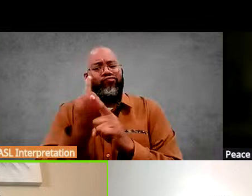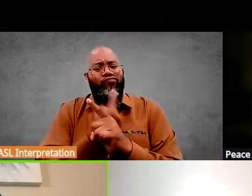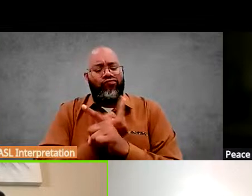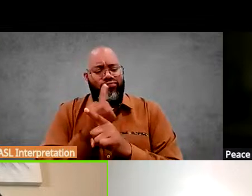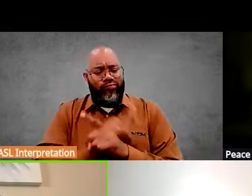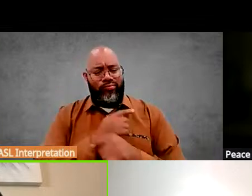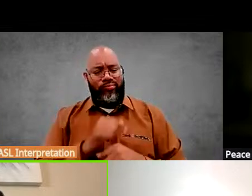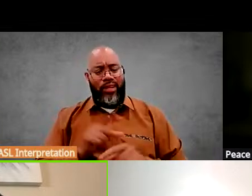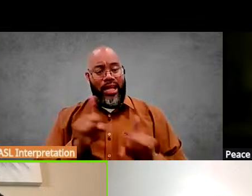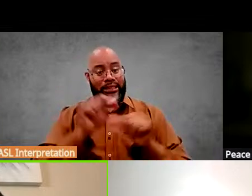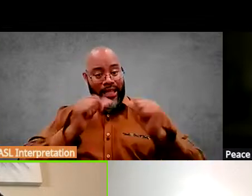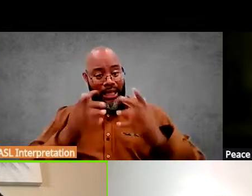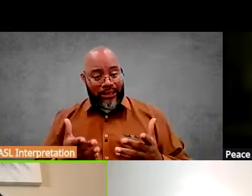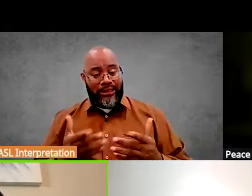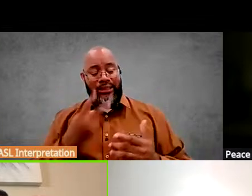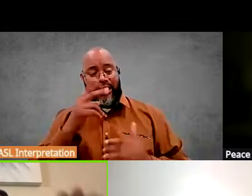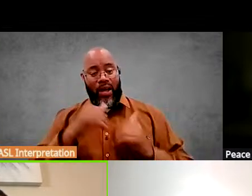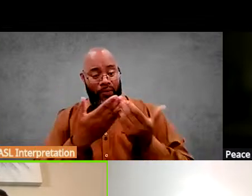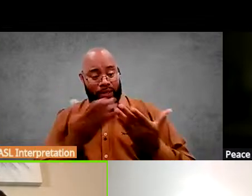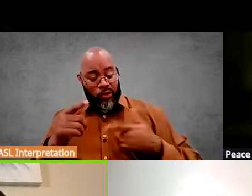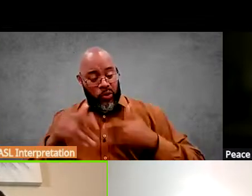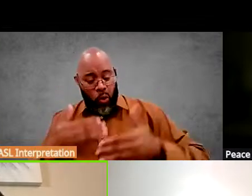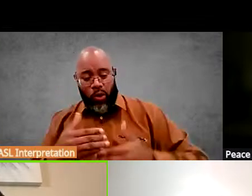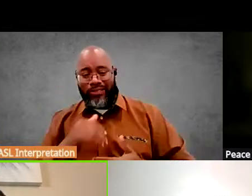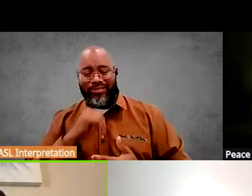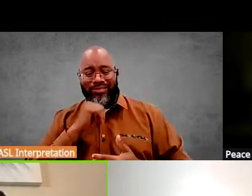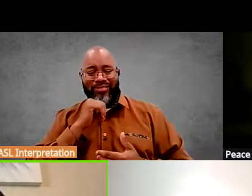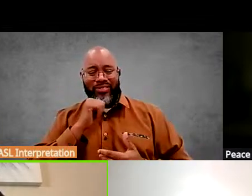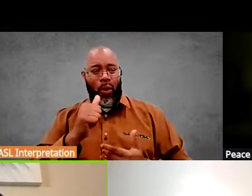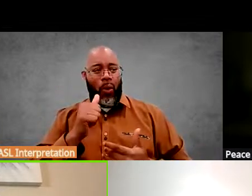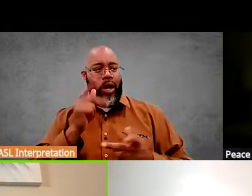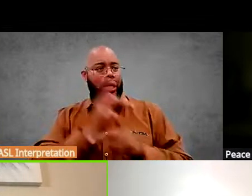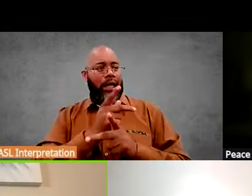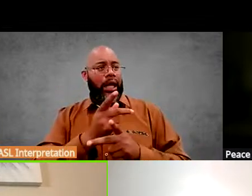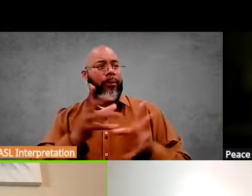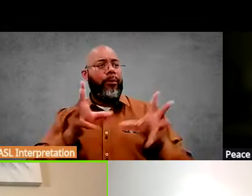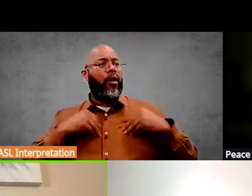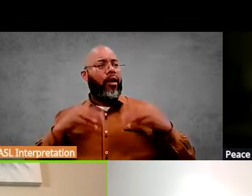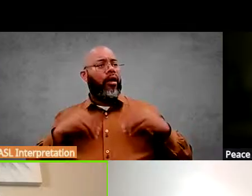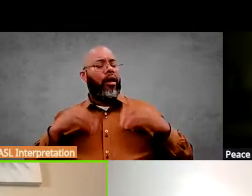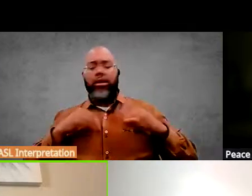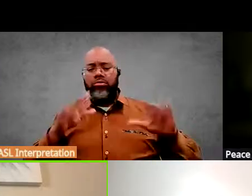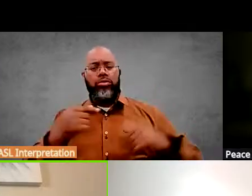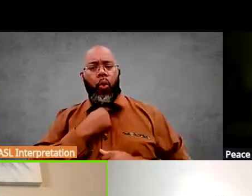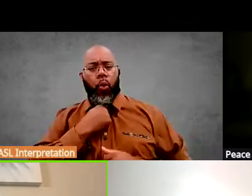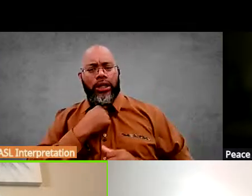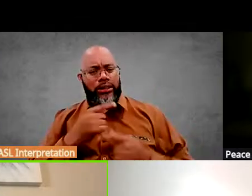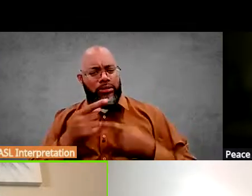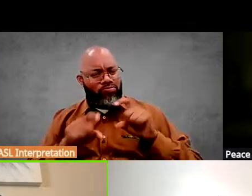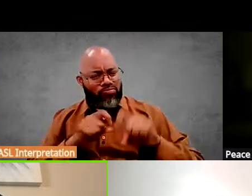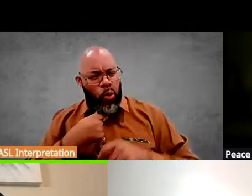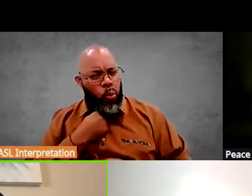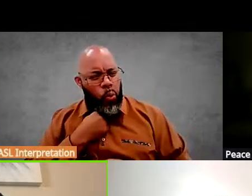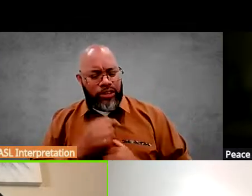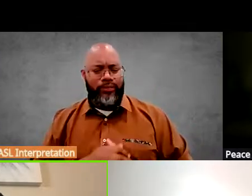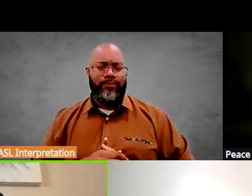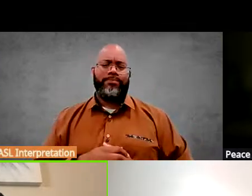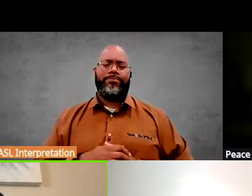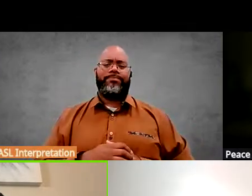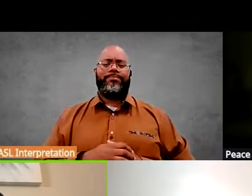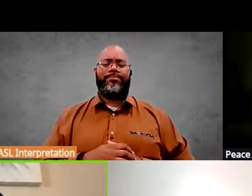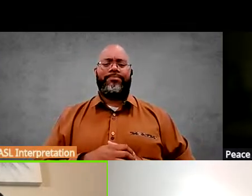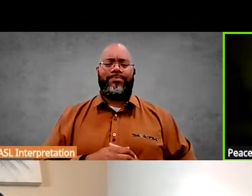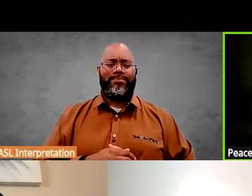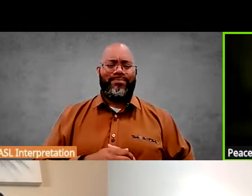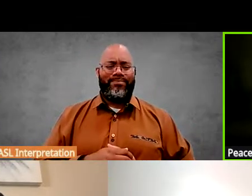As a scientist, if you see how things are going, don't just take it black and white, be inquisitive. That's it. that makes sense.